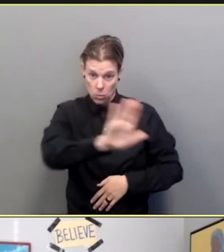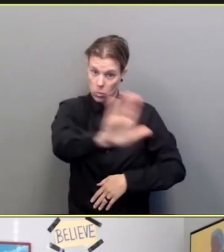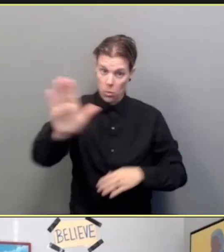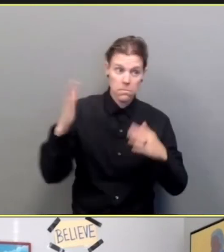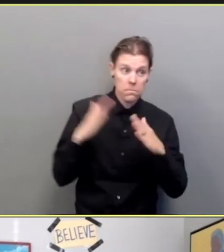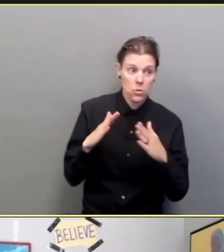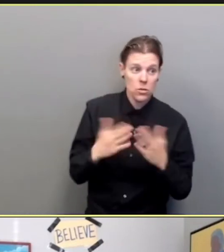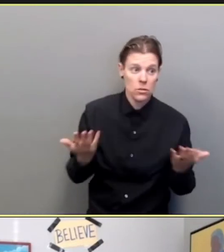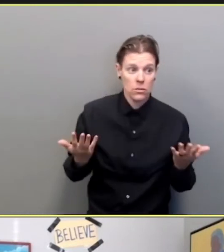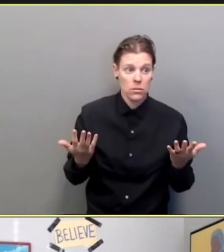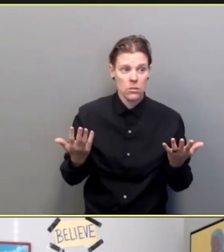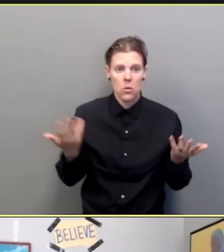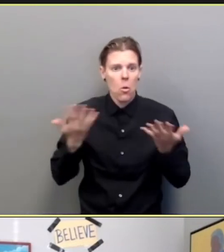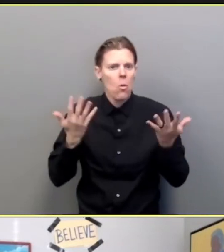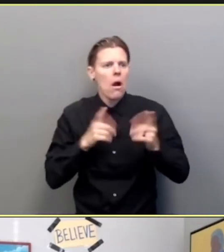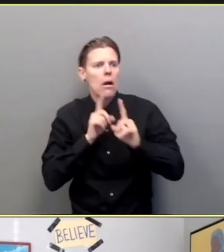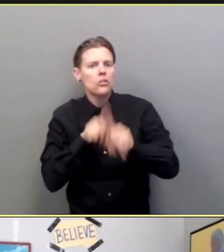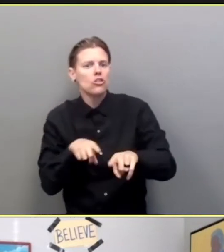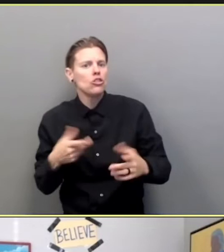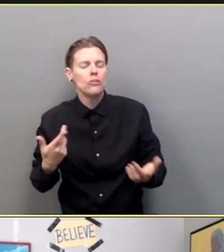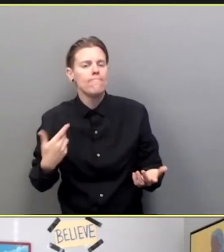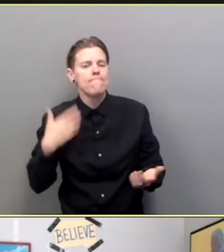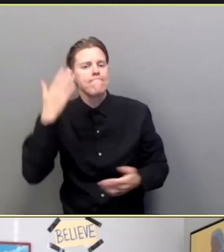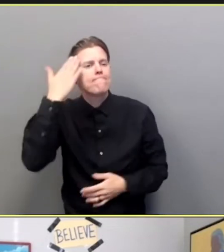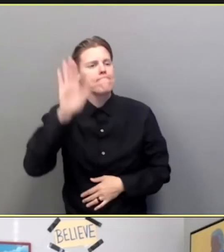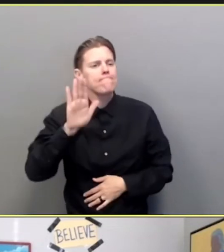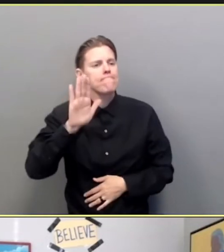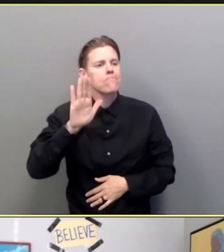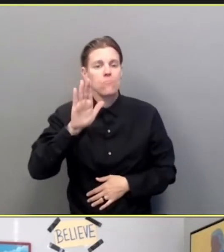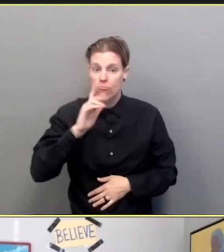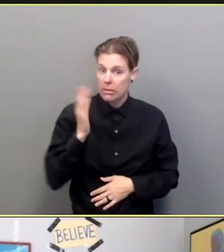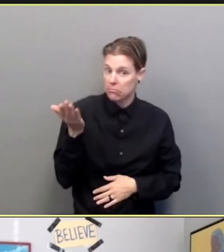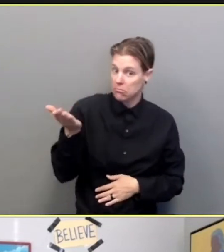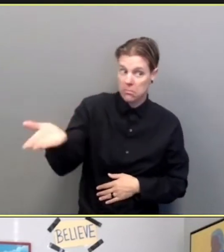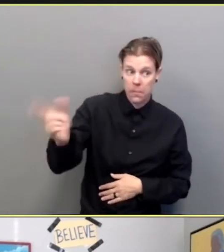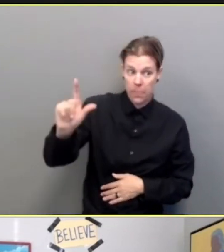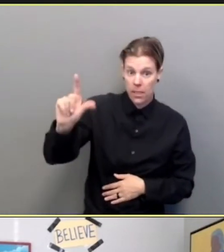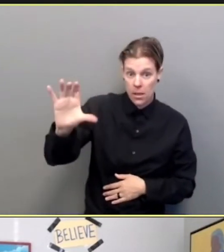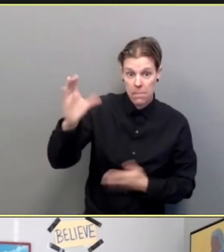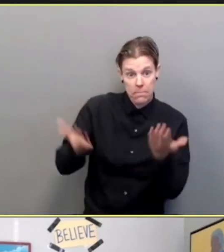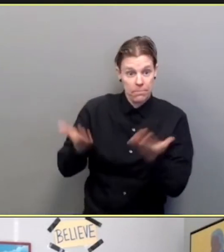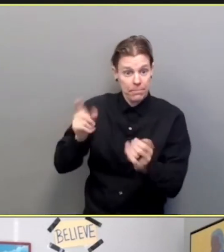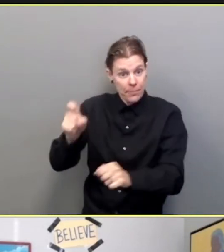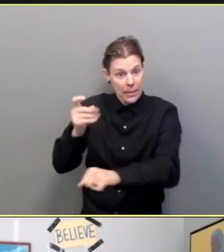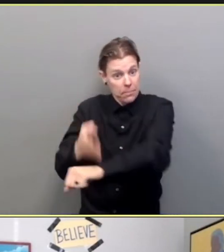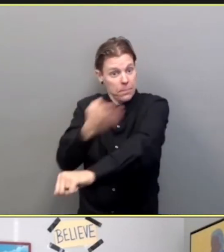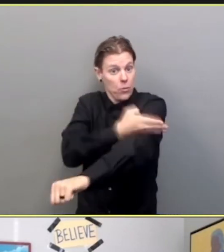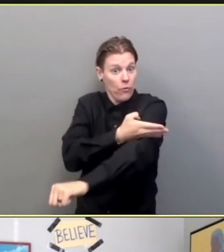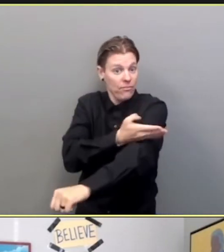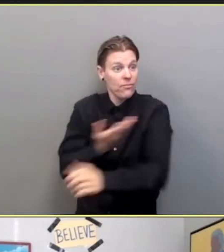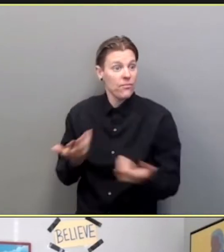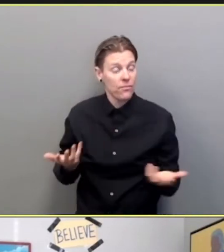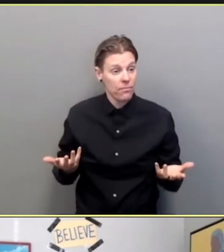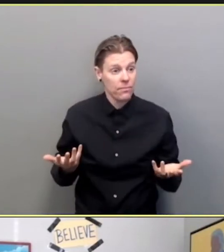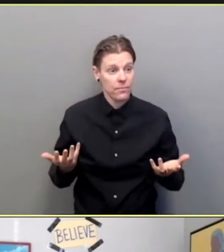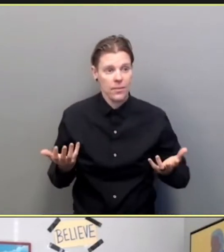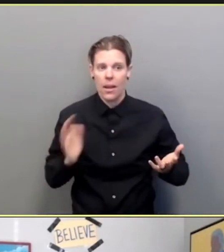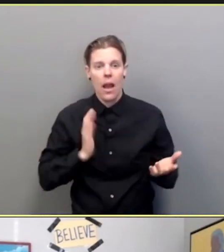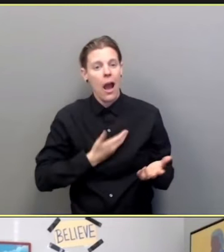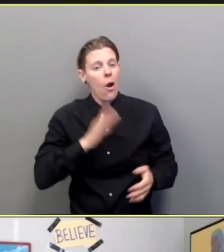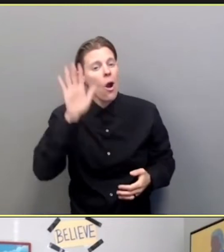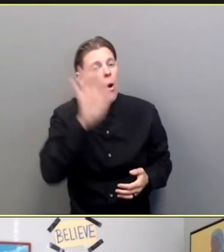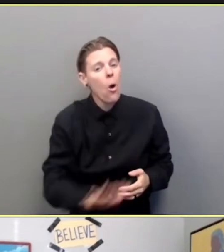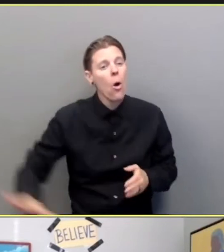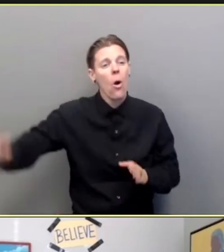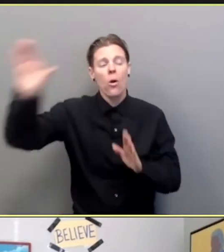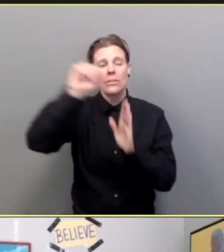your community, perhaps there's room for improvement. The state simply can't enforce